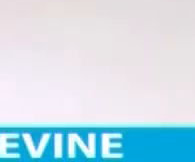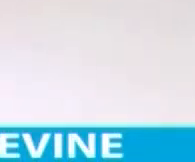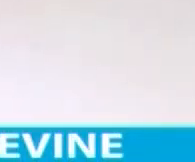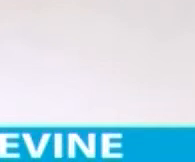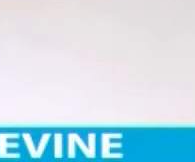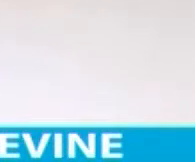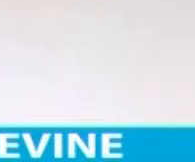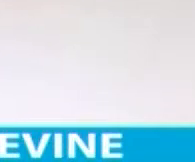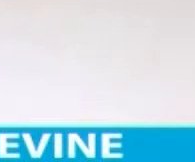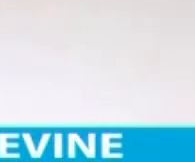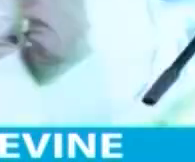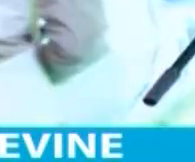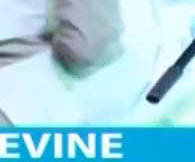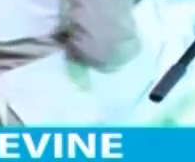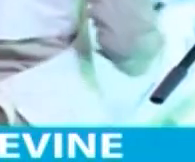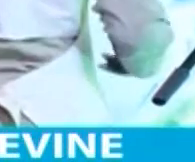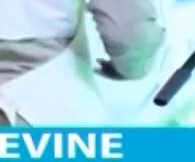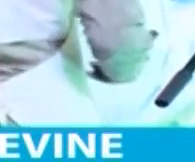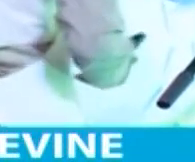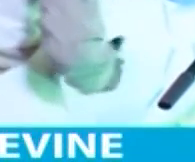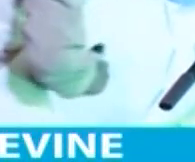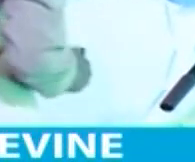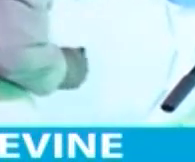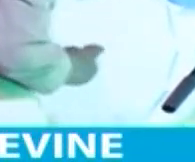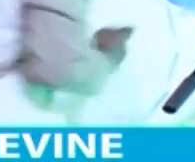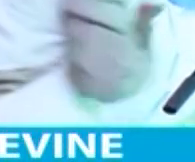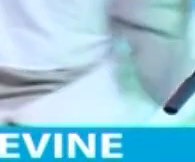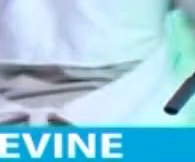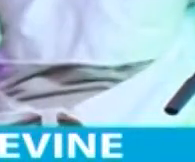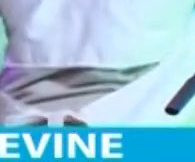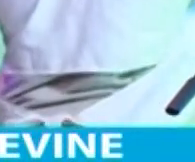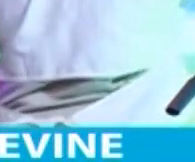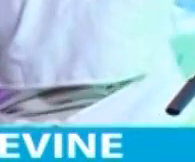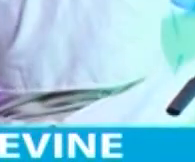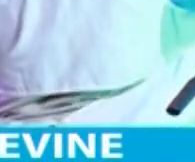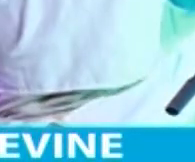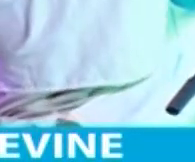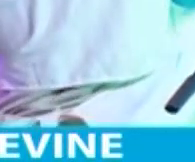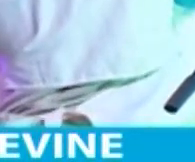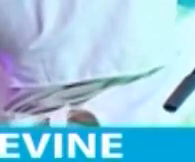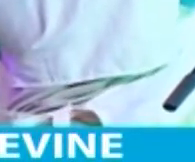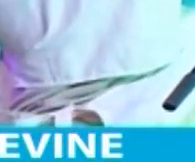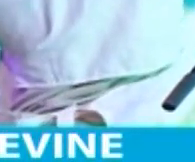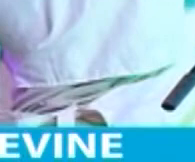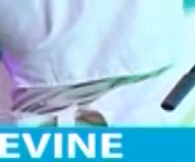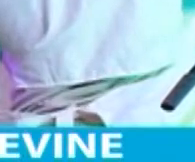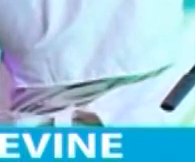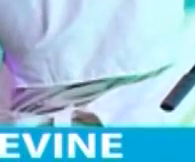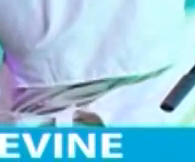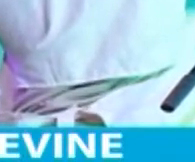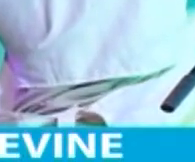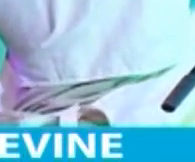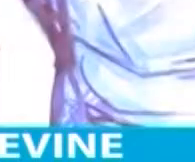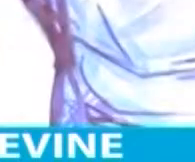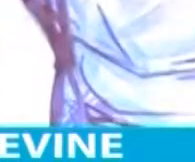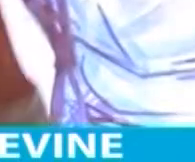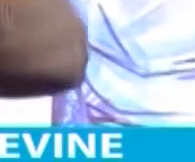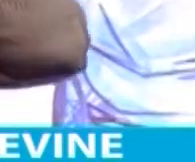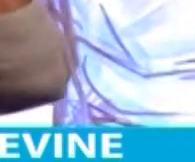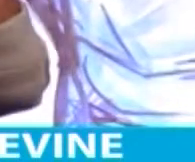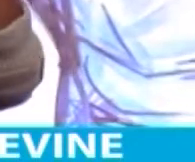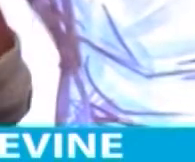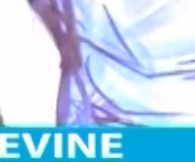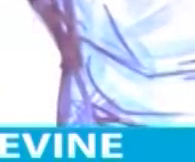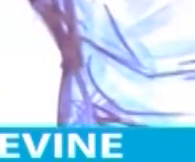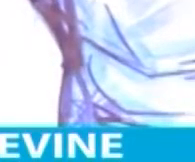my book. It is only as effective as the vessel carrying. Just